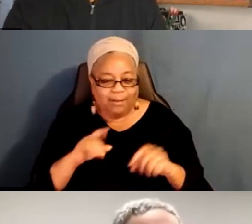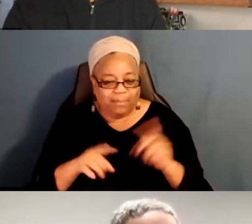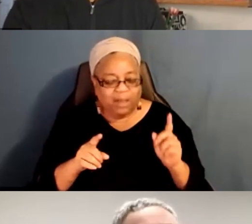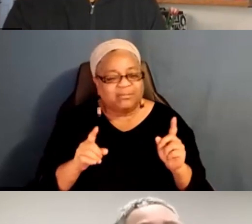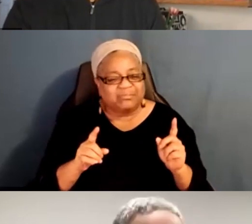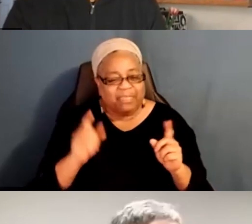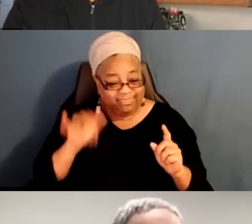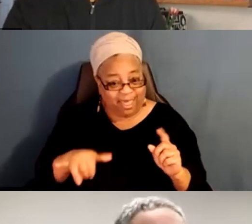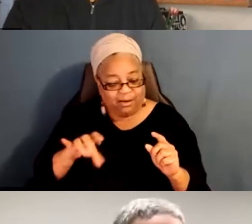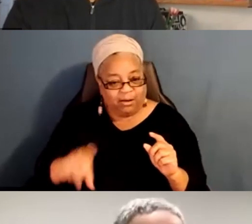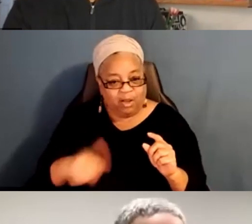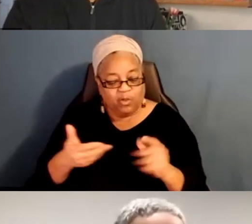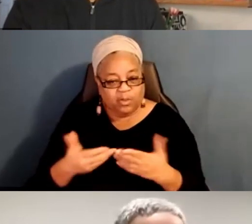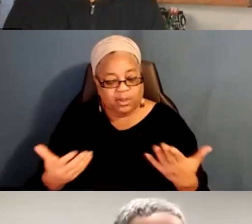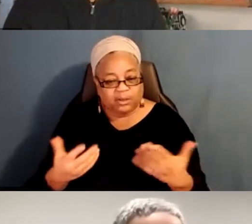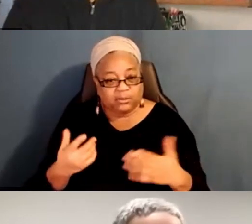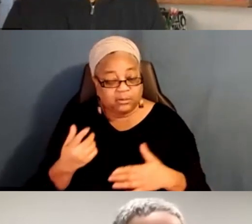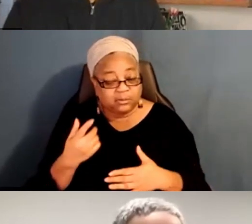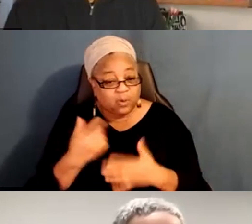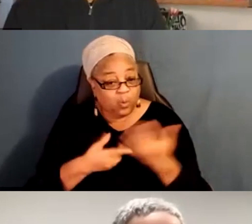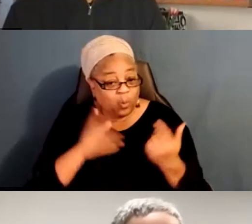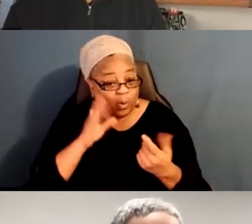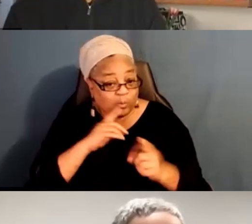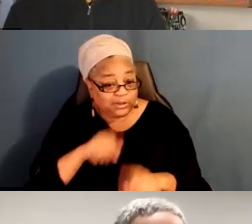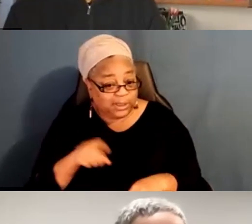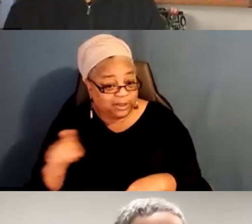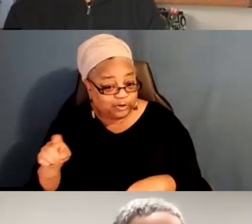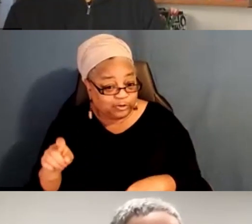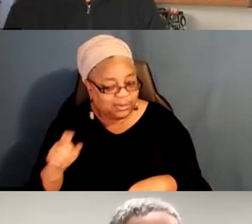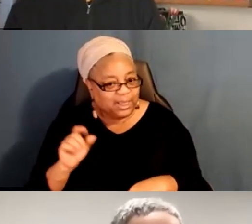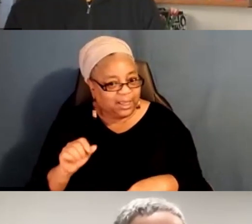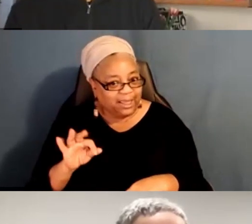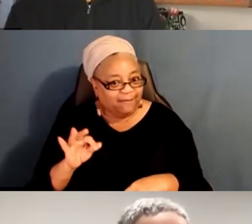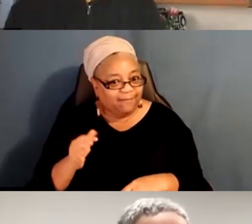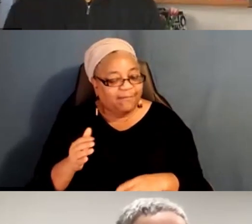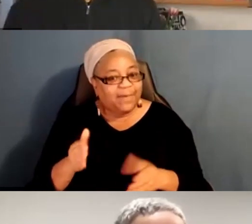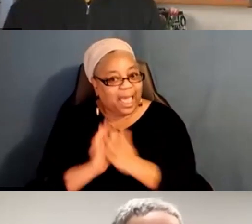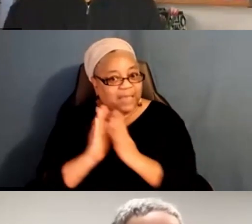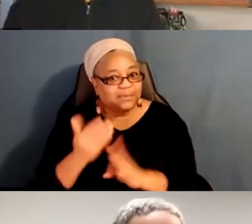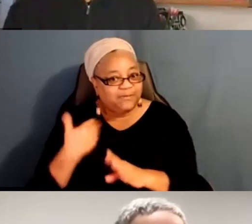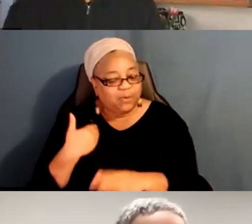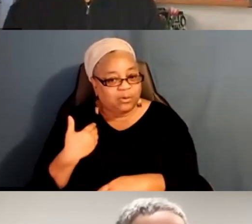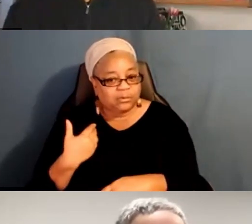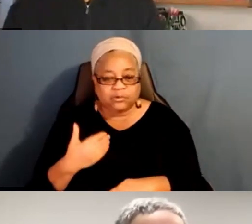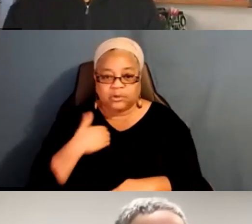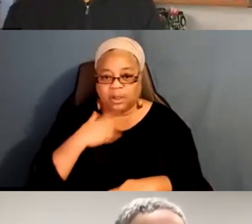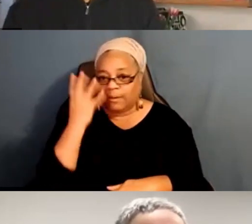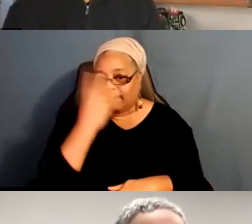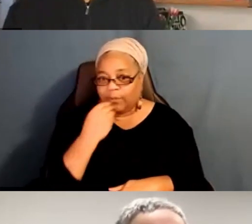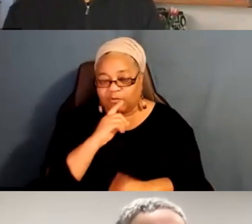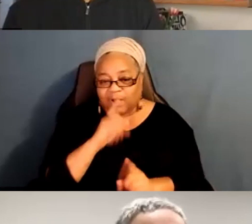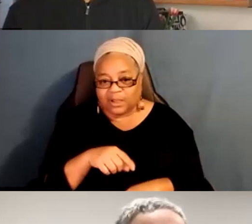have said if she had been asked in advance? And she had, to me, a beautiful answer. She's like, I've never